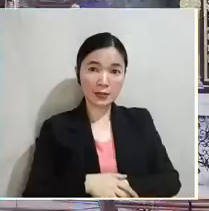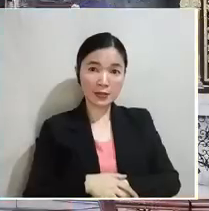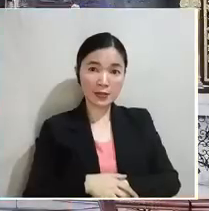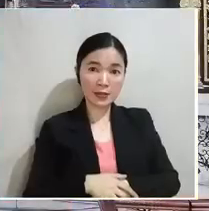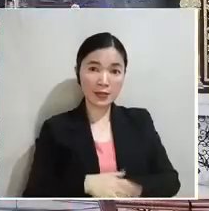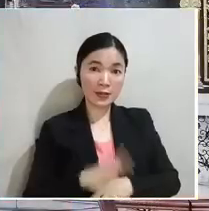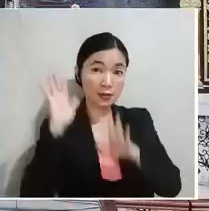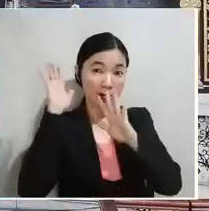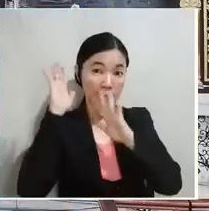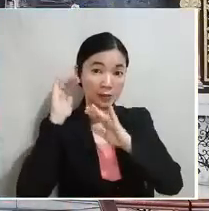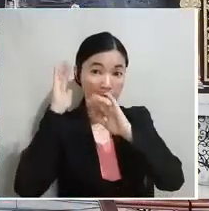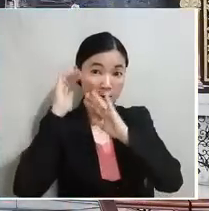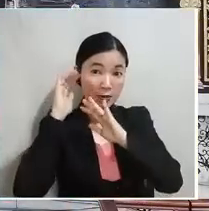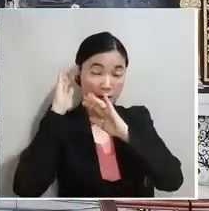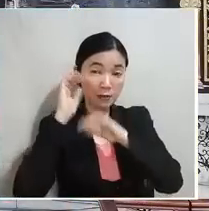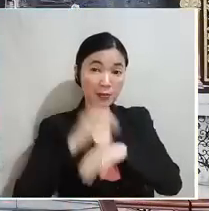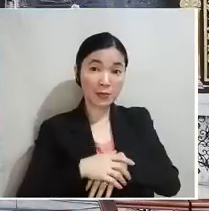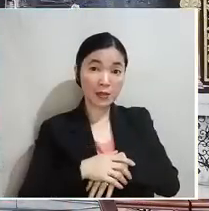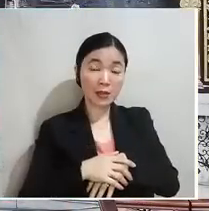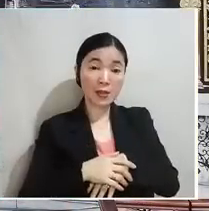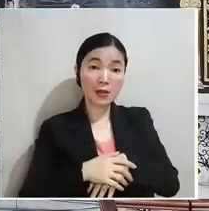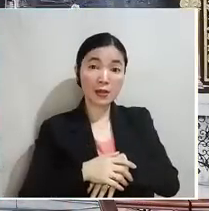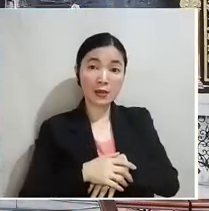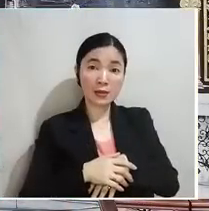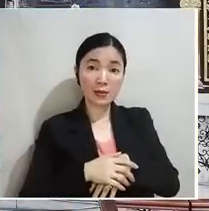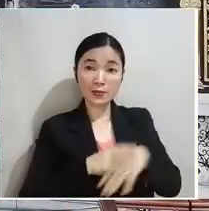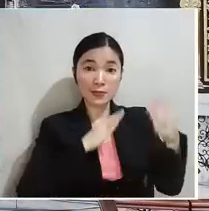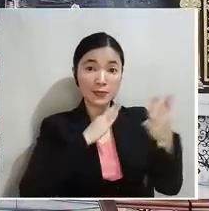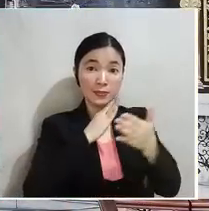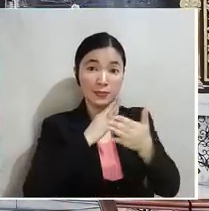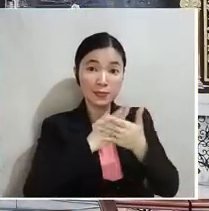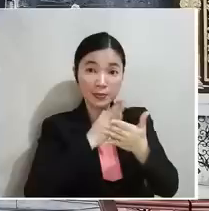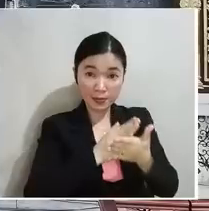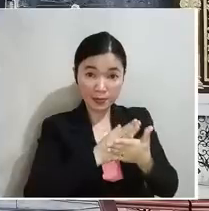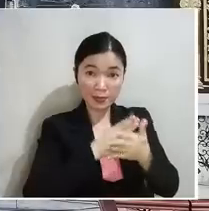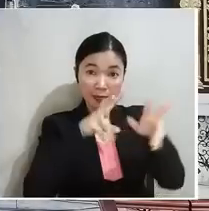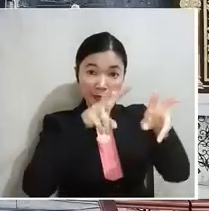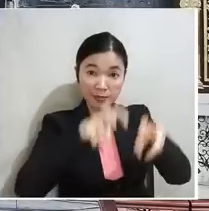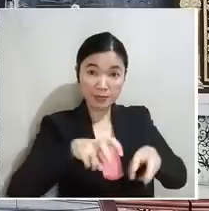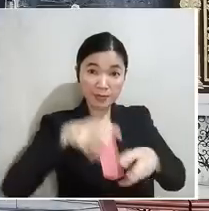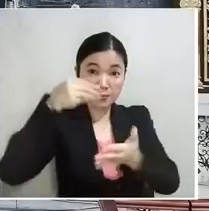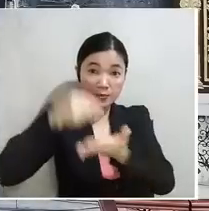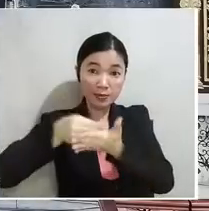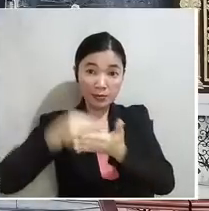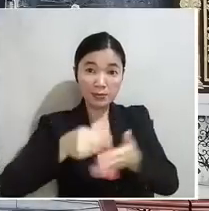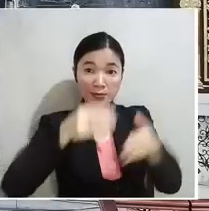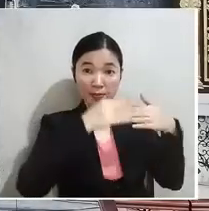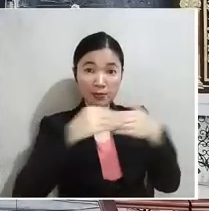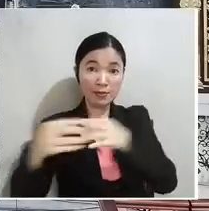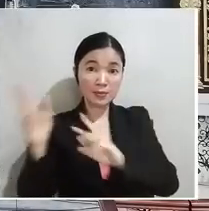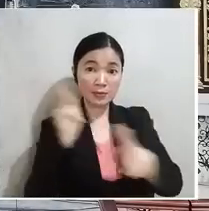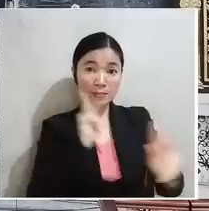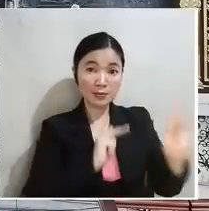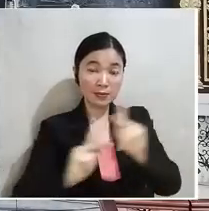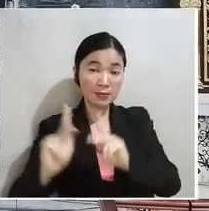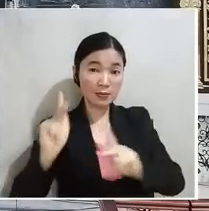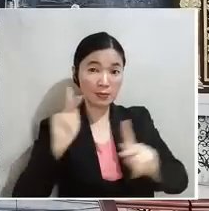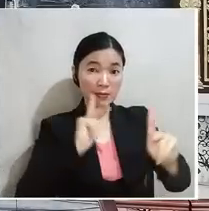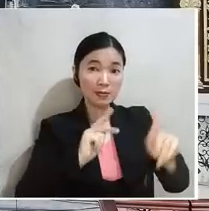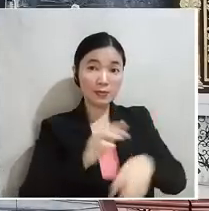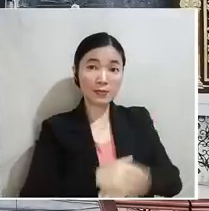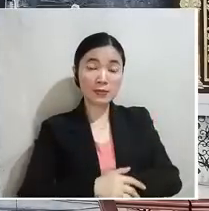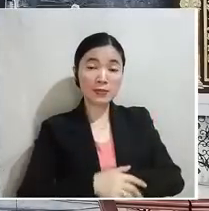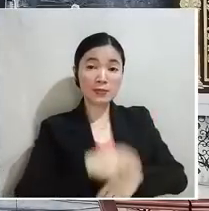shun the love and idolatry of money, which lead people to exploit the poor and the